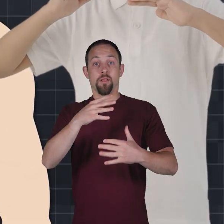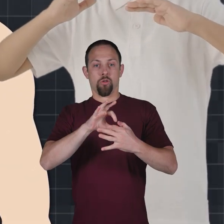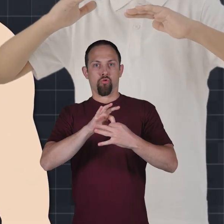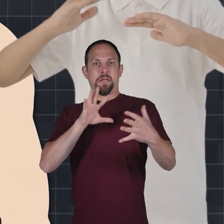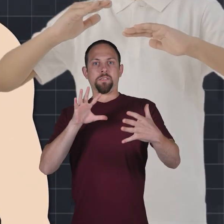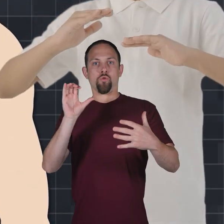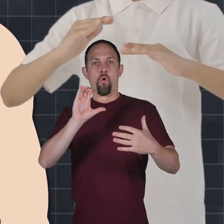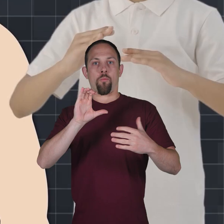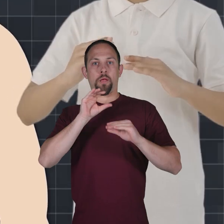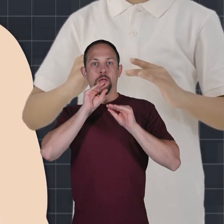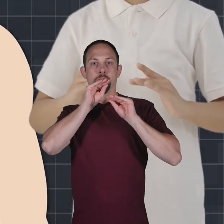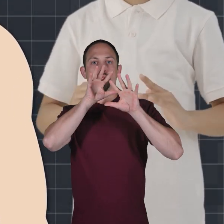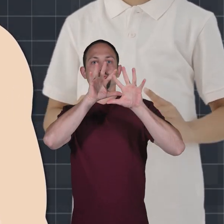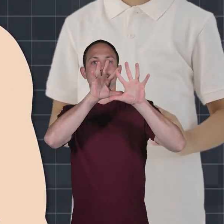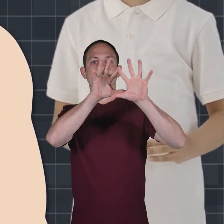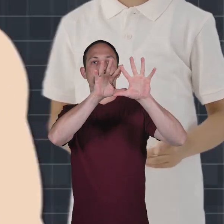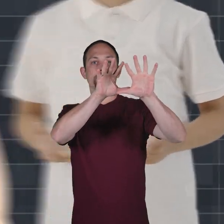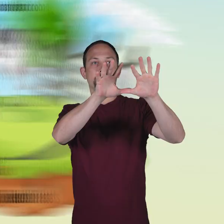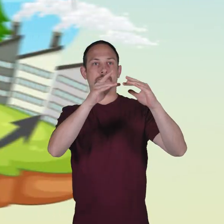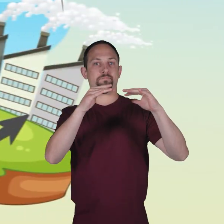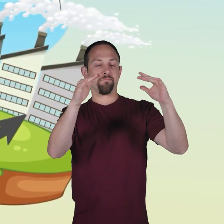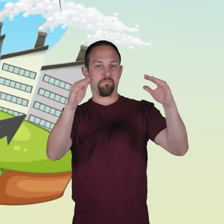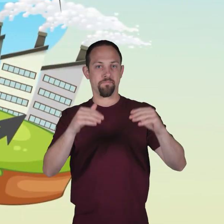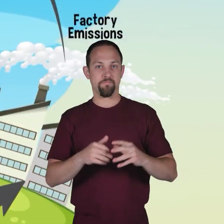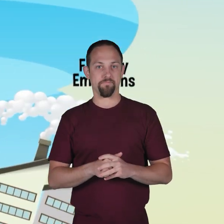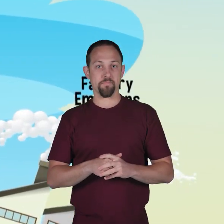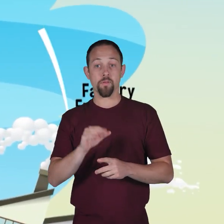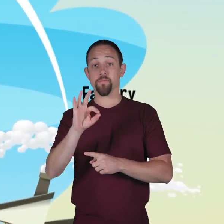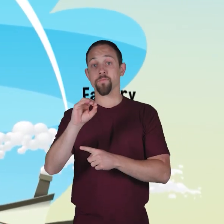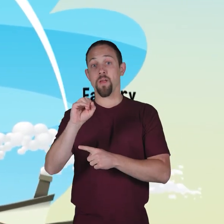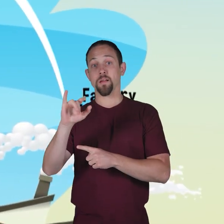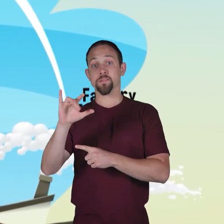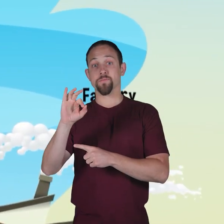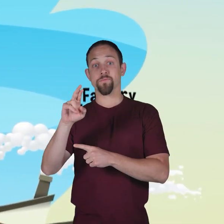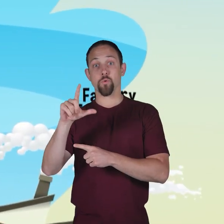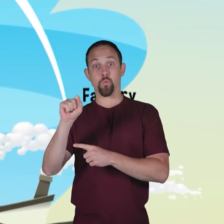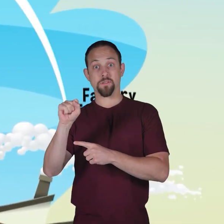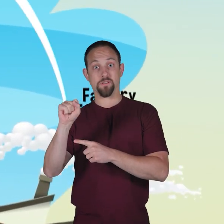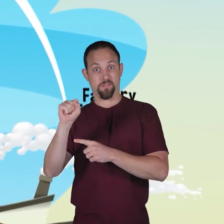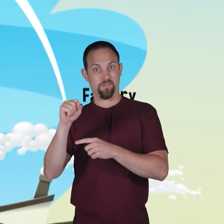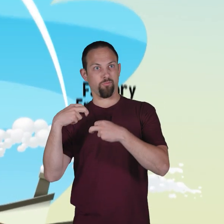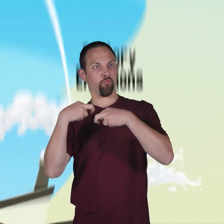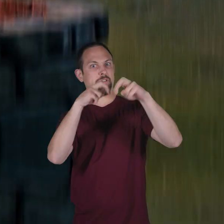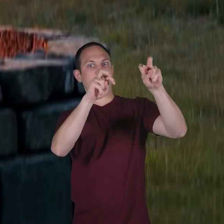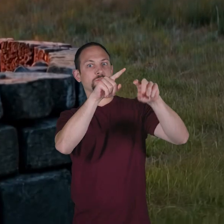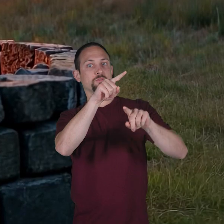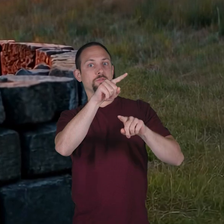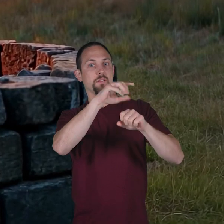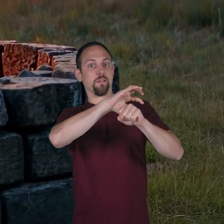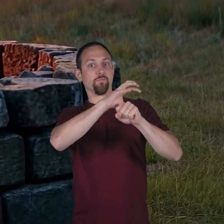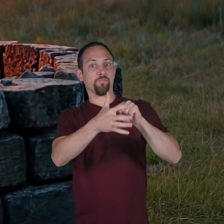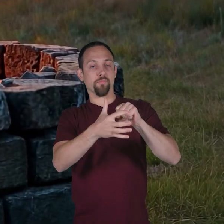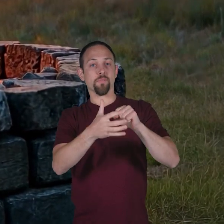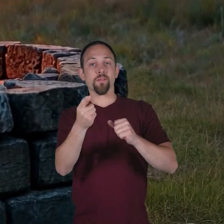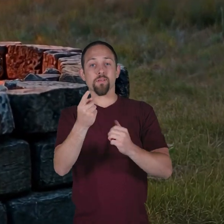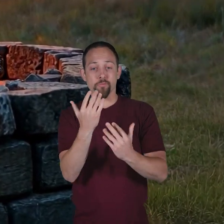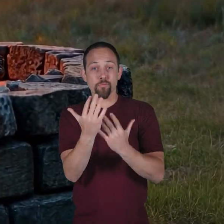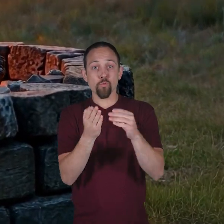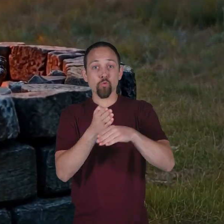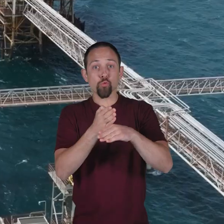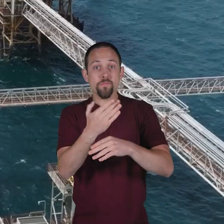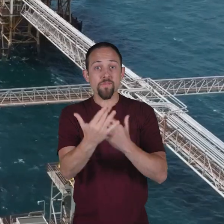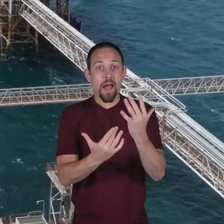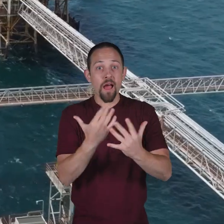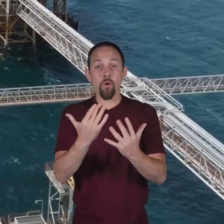carbon into the air fossil fuels to atmosphere the burning of wood